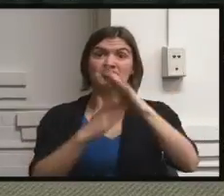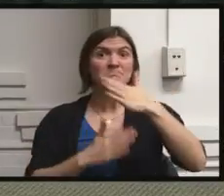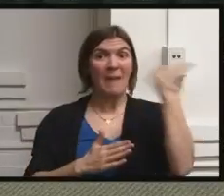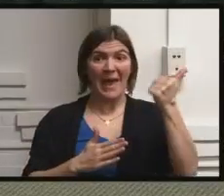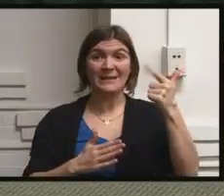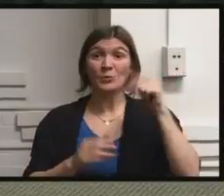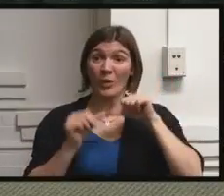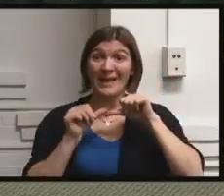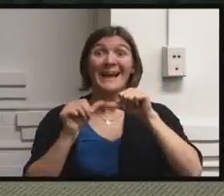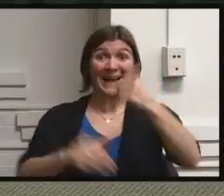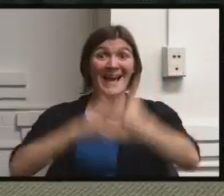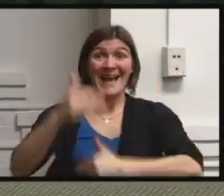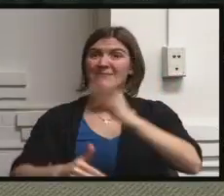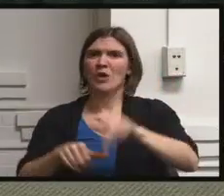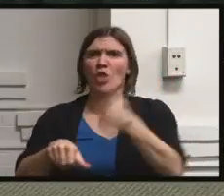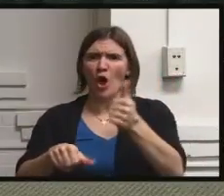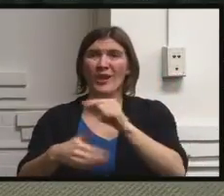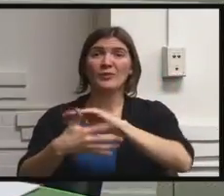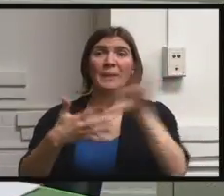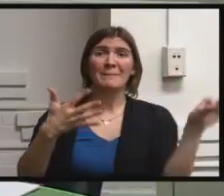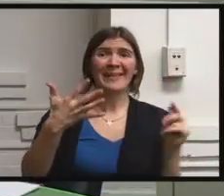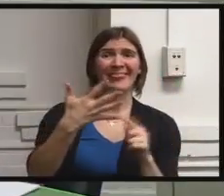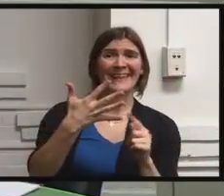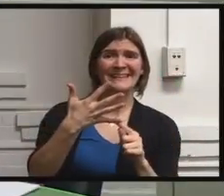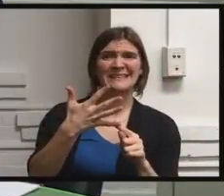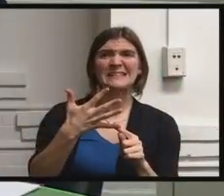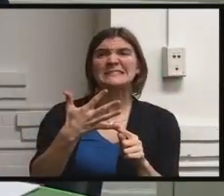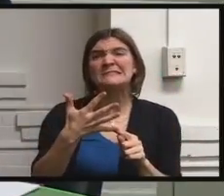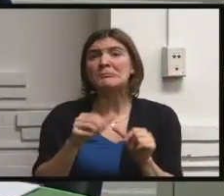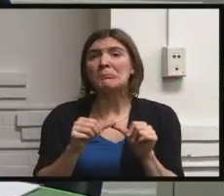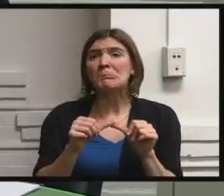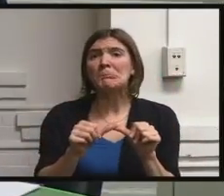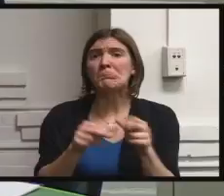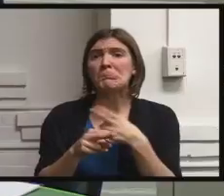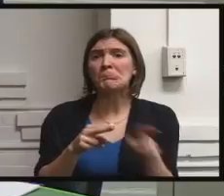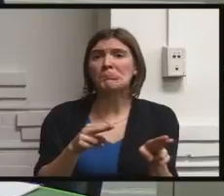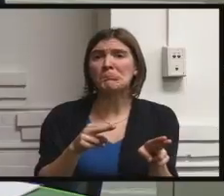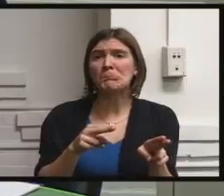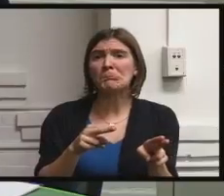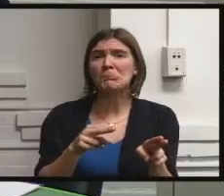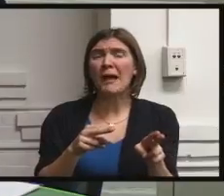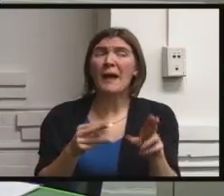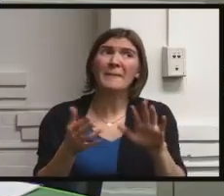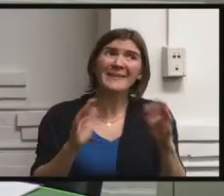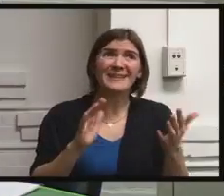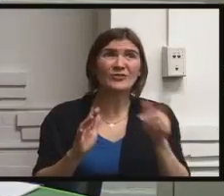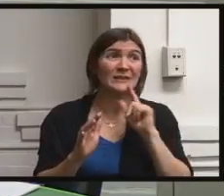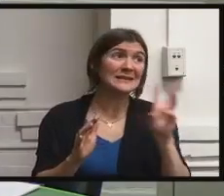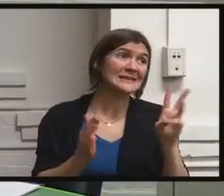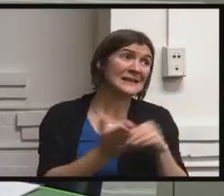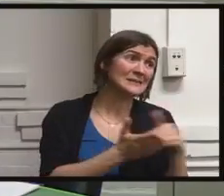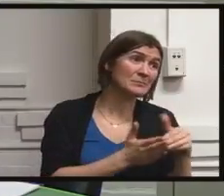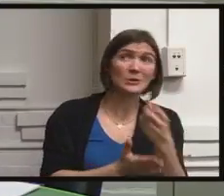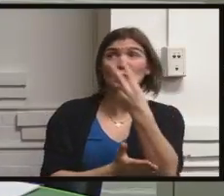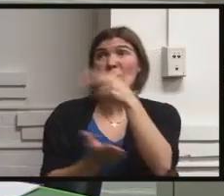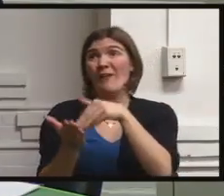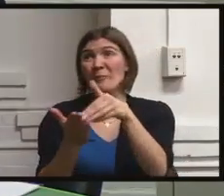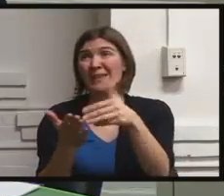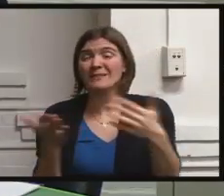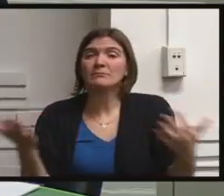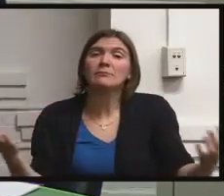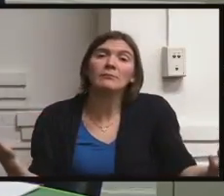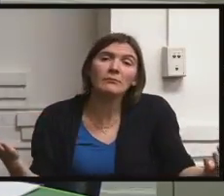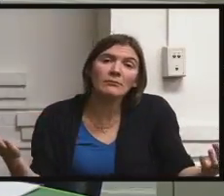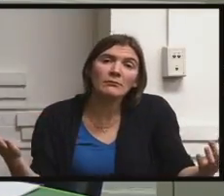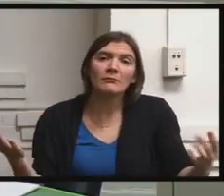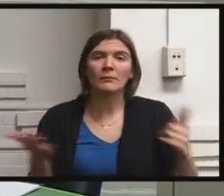if we scale it back. And for the... And I don't want to say it's small amounts of money, but, you know, just for instance, the third floor